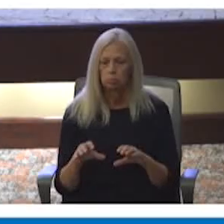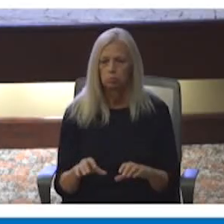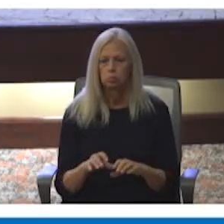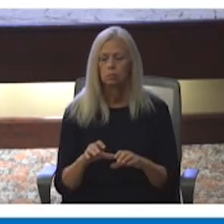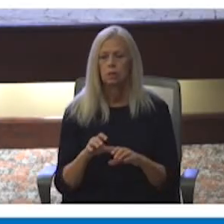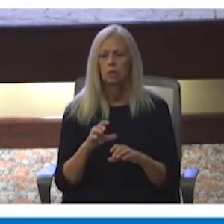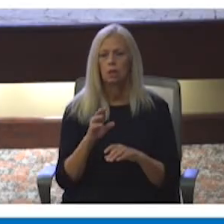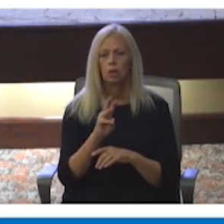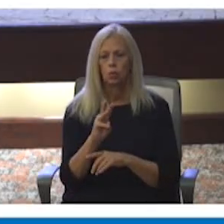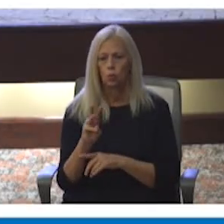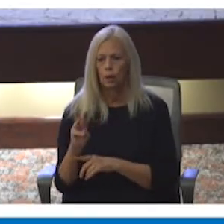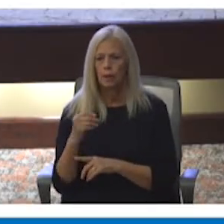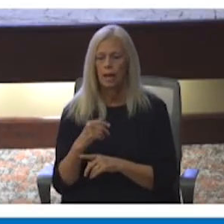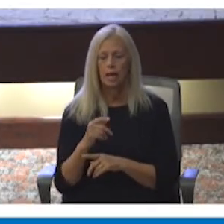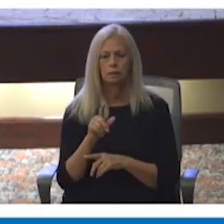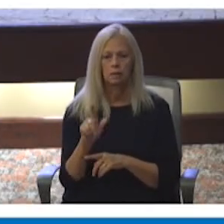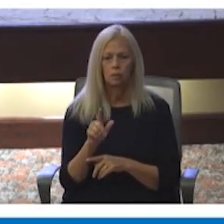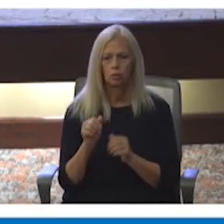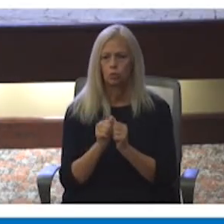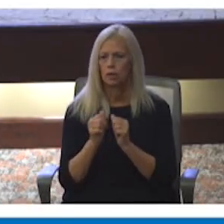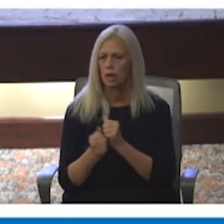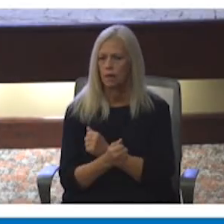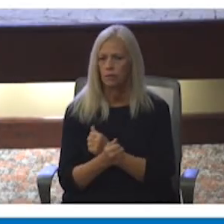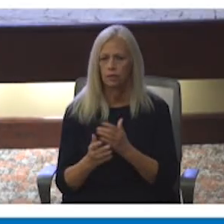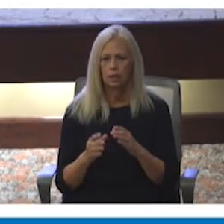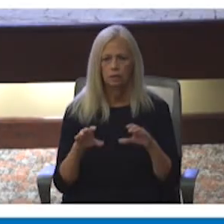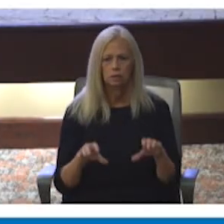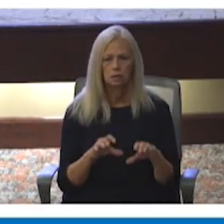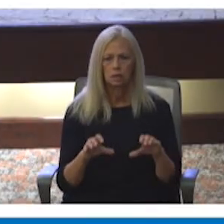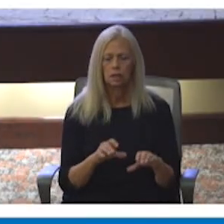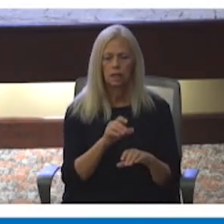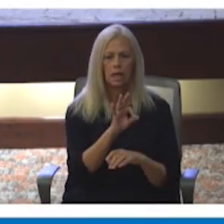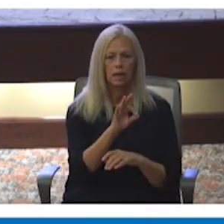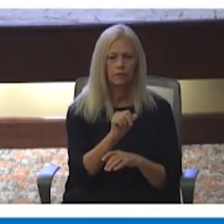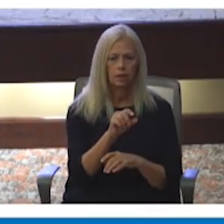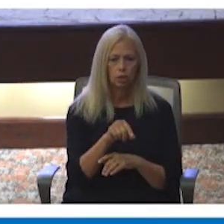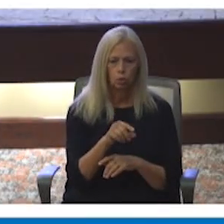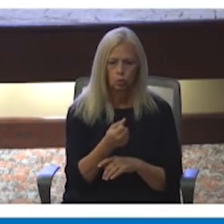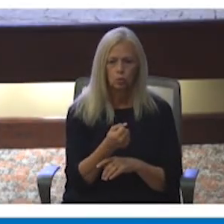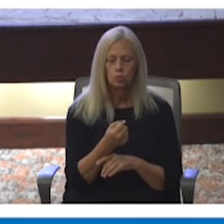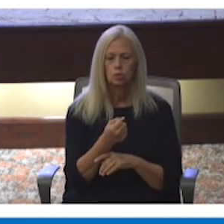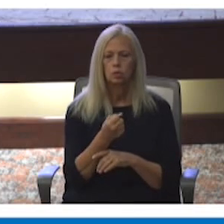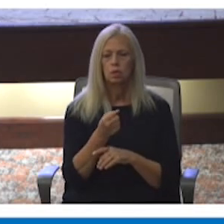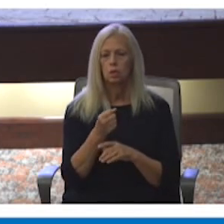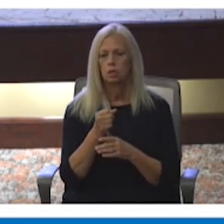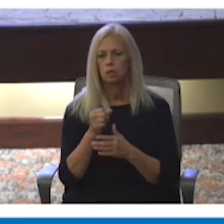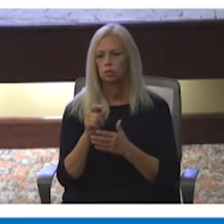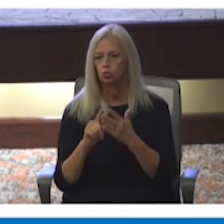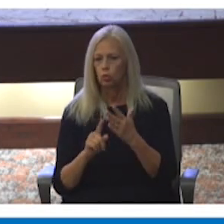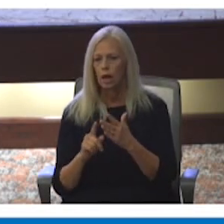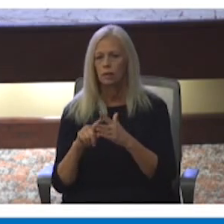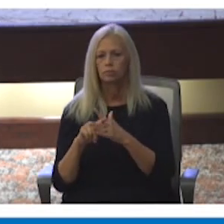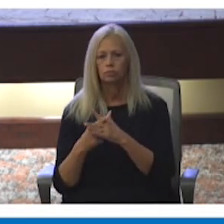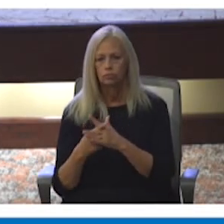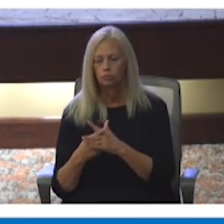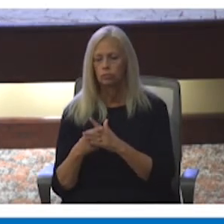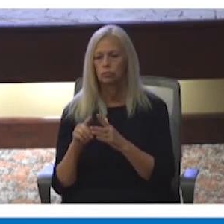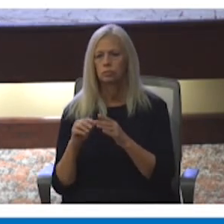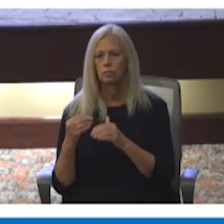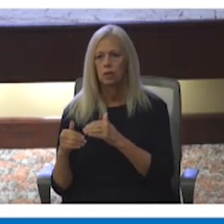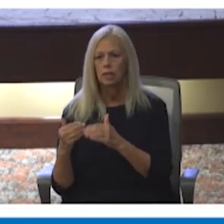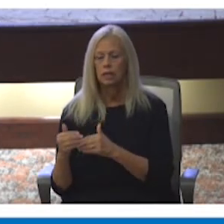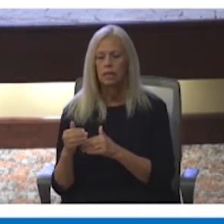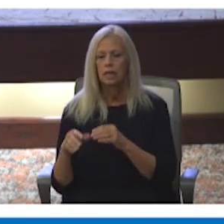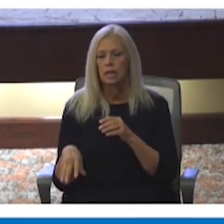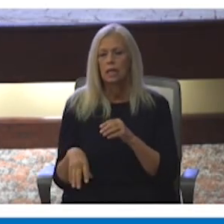a library of everything that's been done. There's FAQs, et cetera. We're putting drafts of all the stuff that we've done. We've just uploaded installment 2